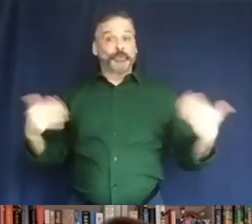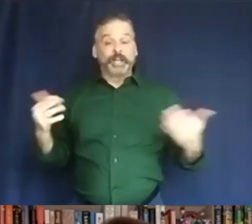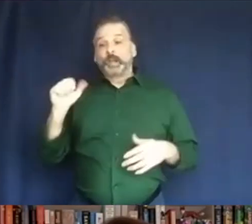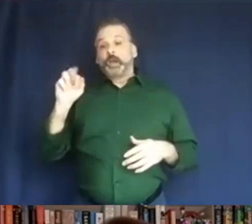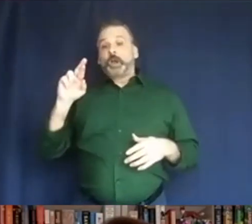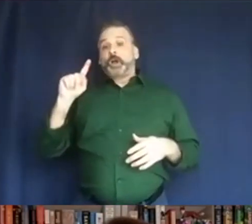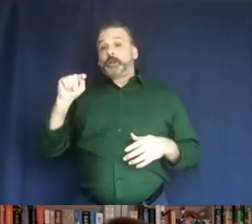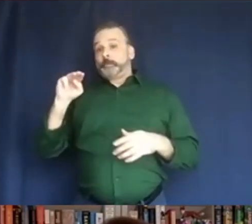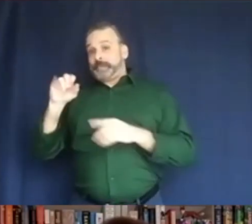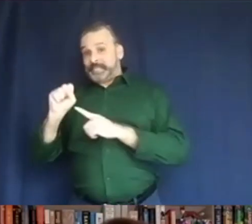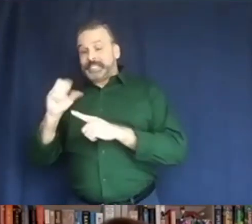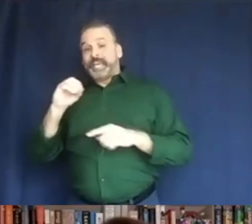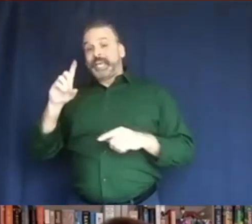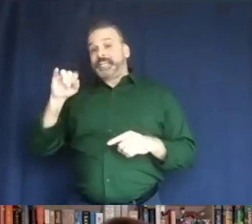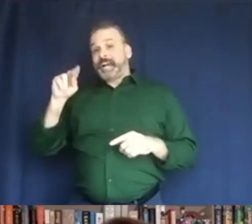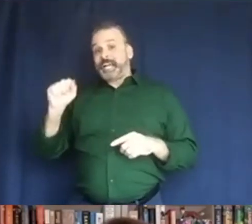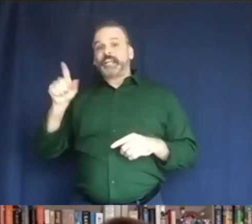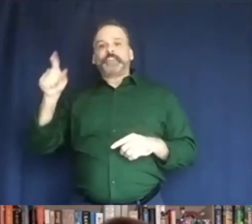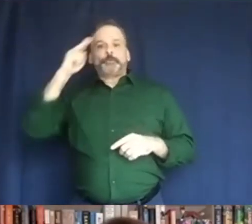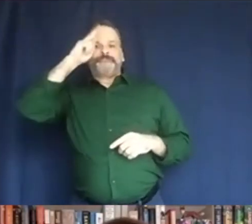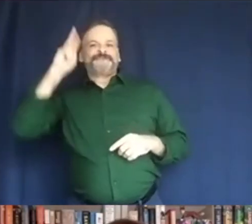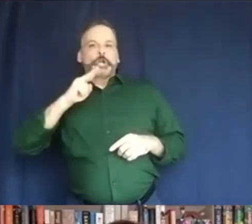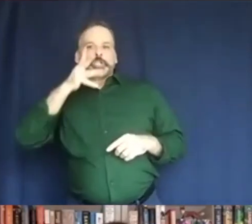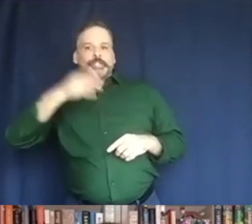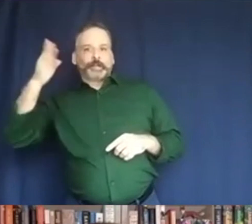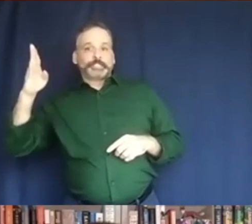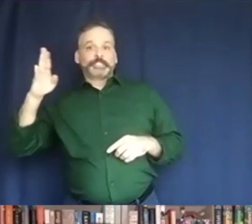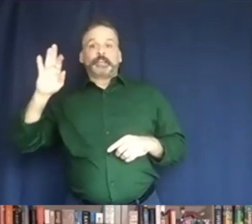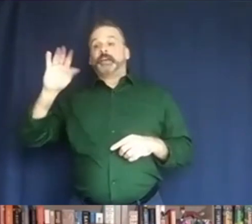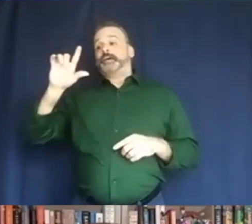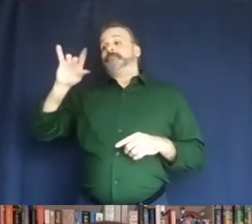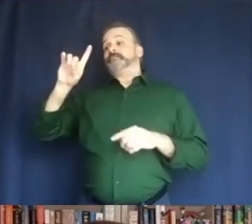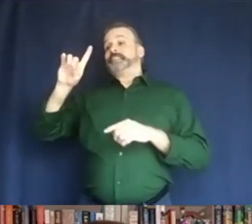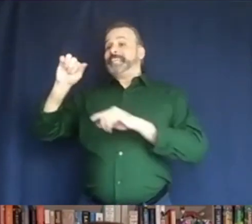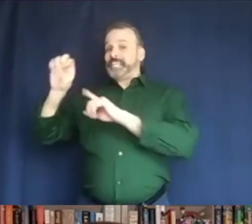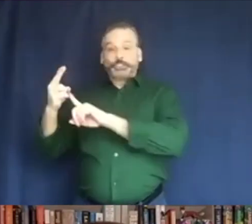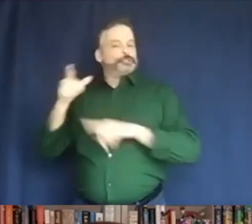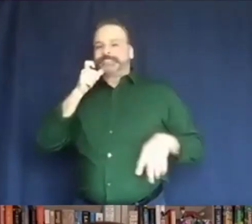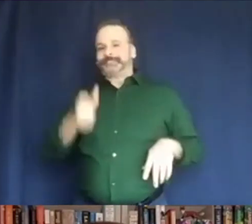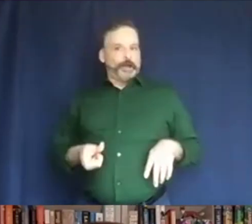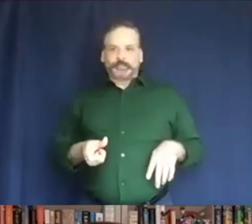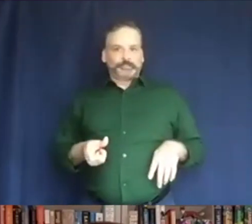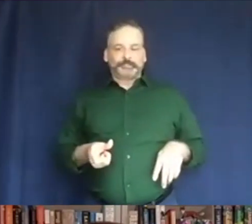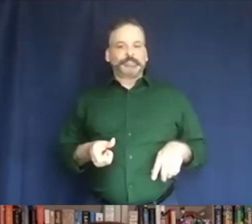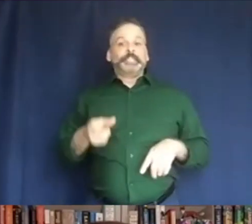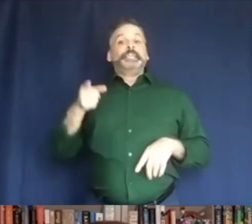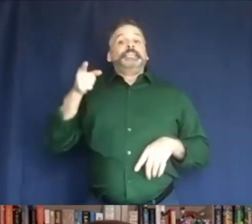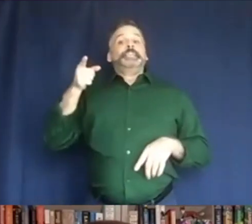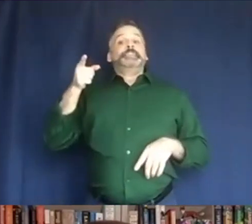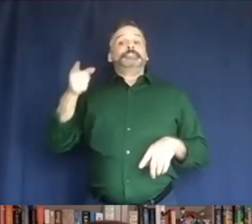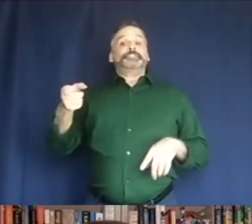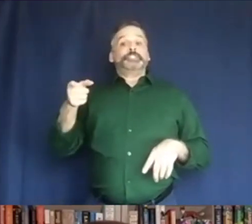and Diana were virgin goddesses, Flitish was not. She was